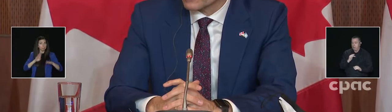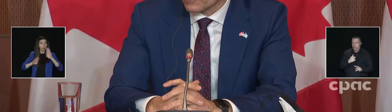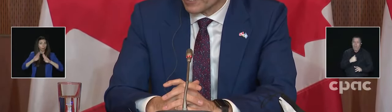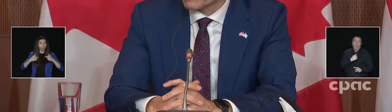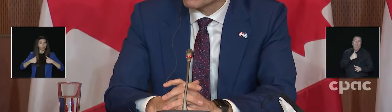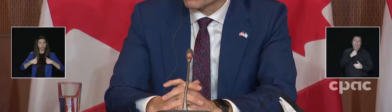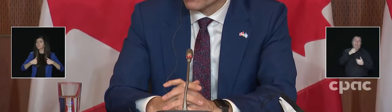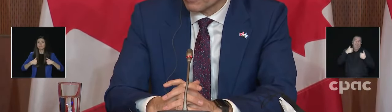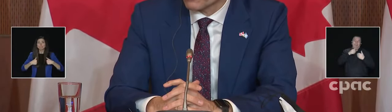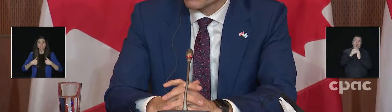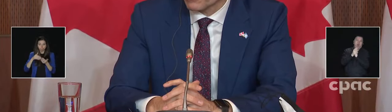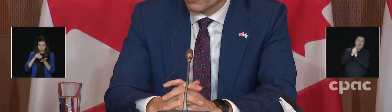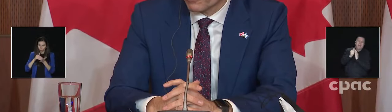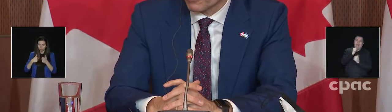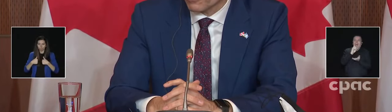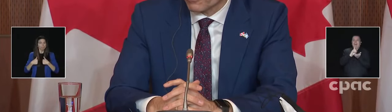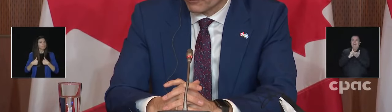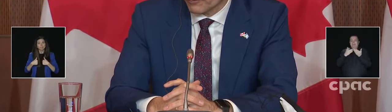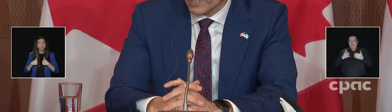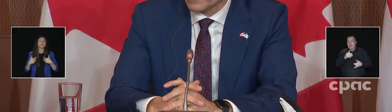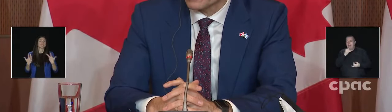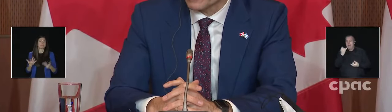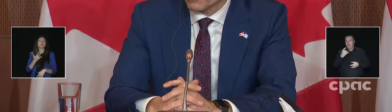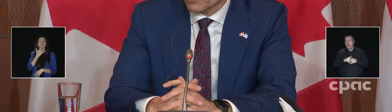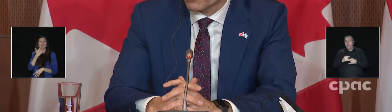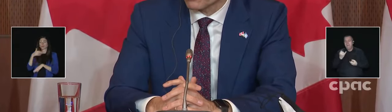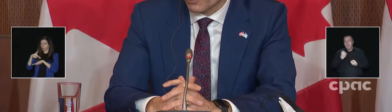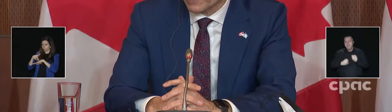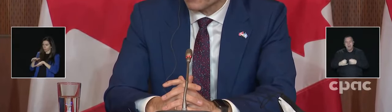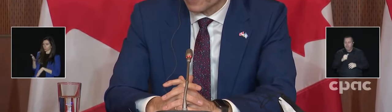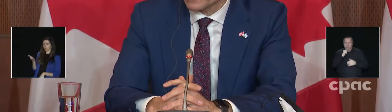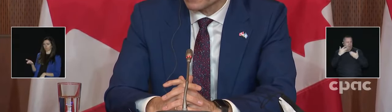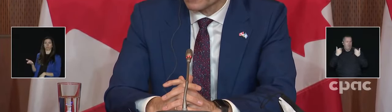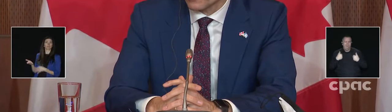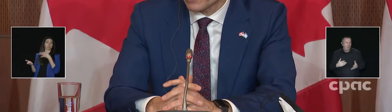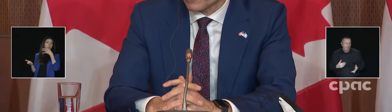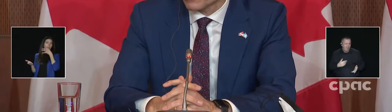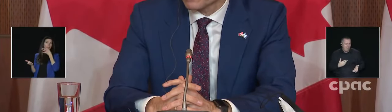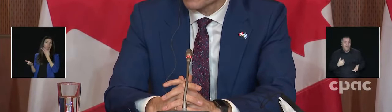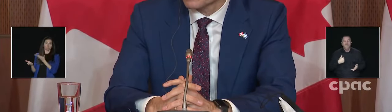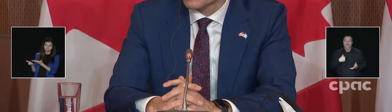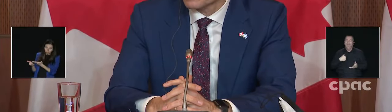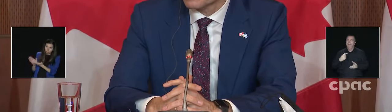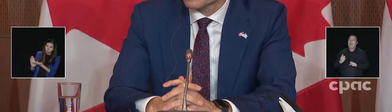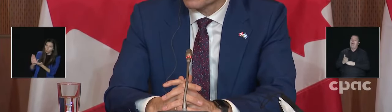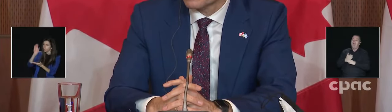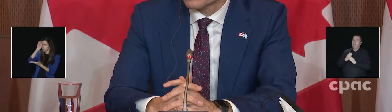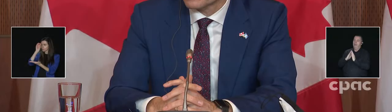ask the right people to provide and to produce the right advice and the right views.